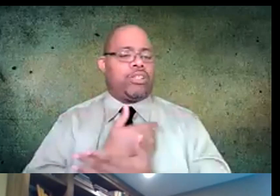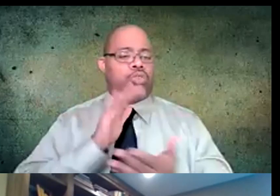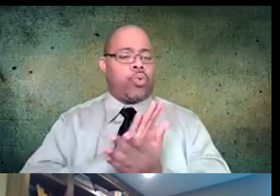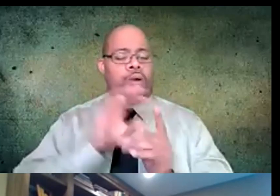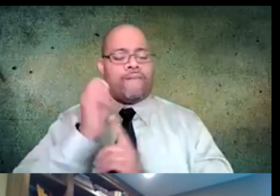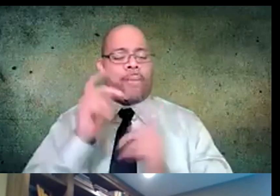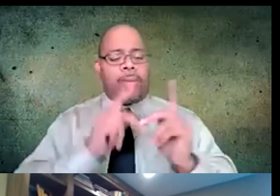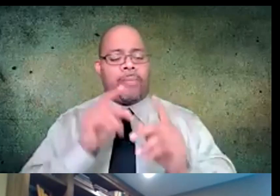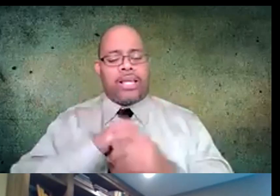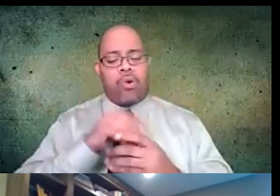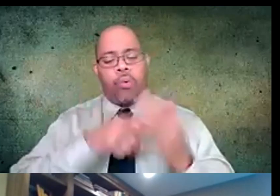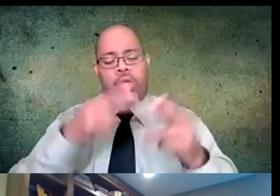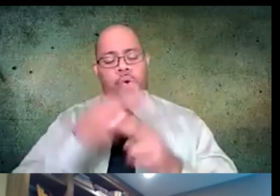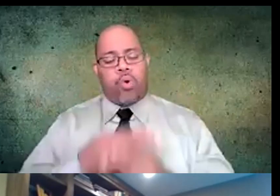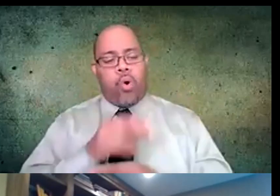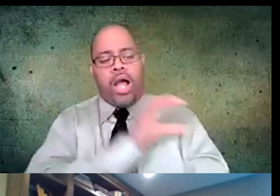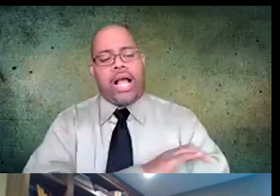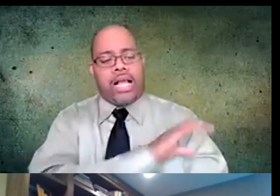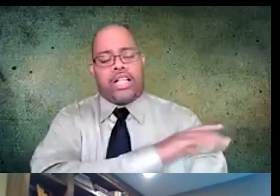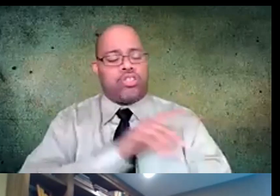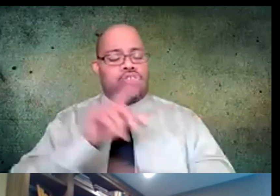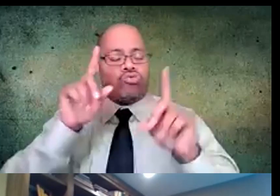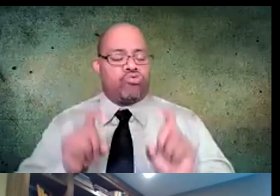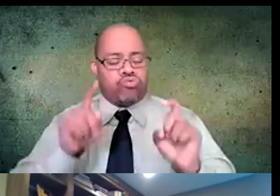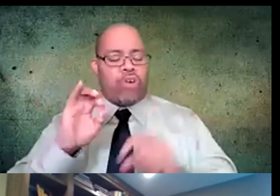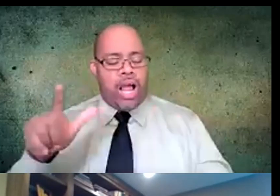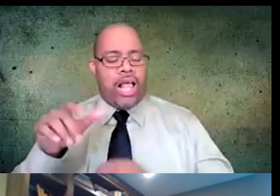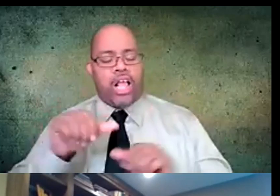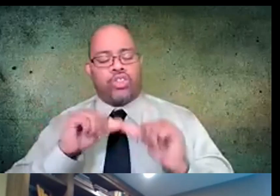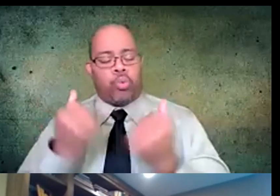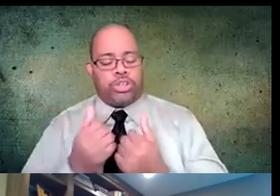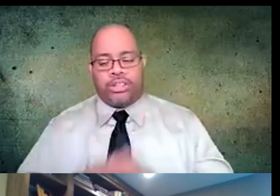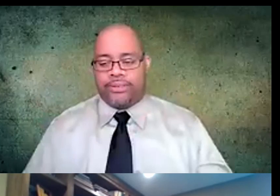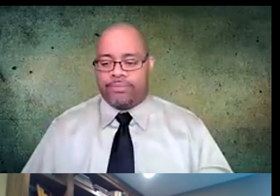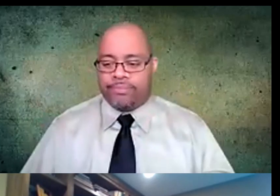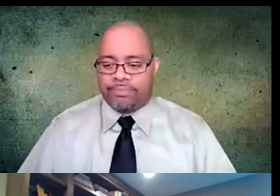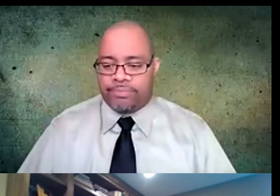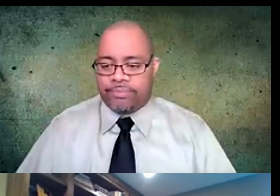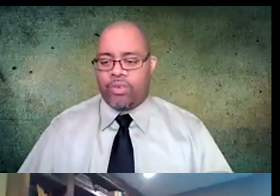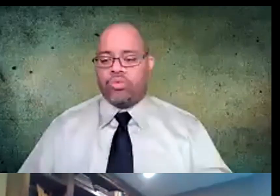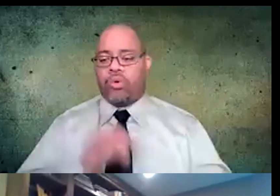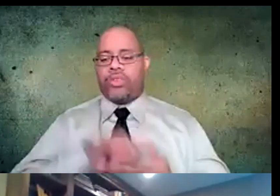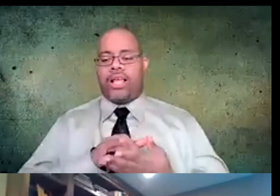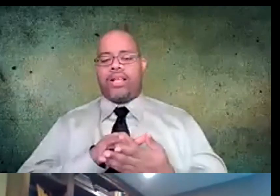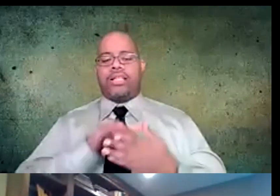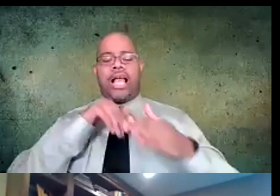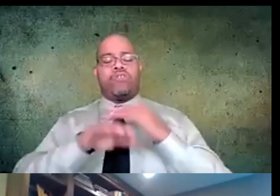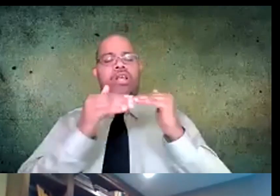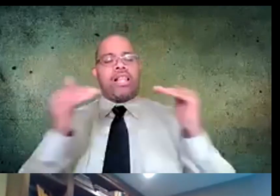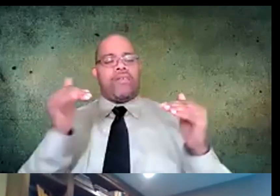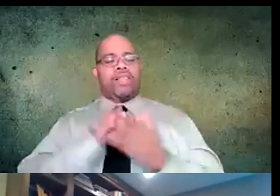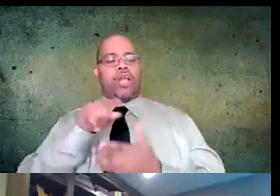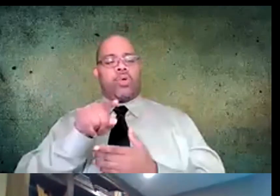environment people into what they call clinical trial associates. So these are the entry level that